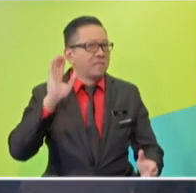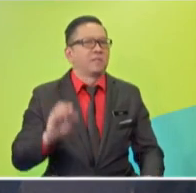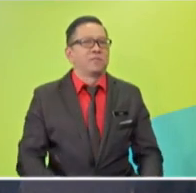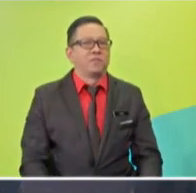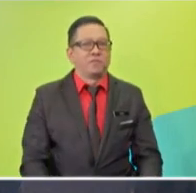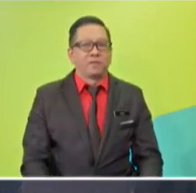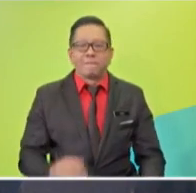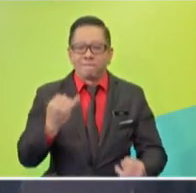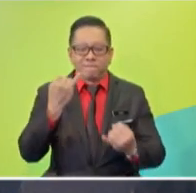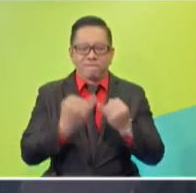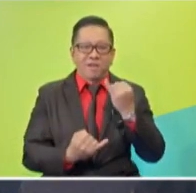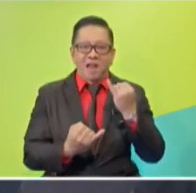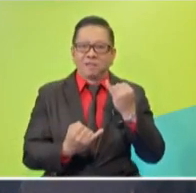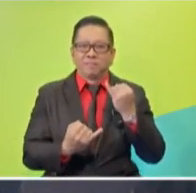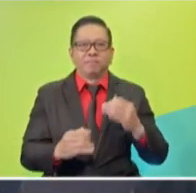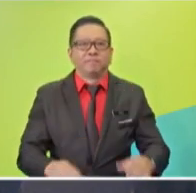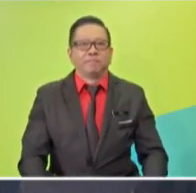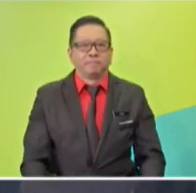the final round.